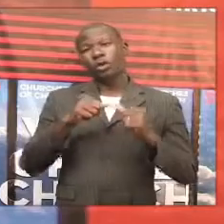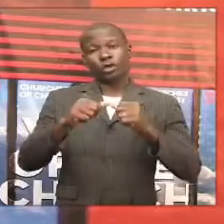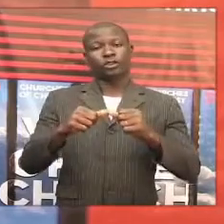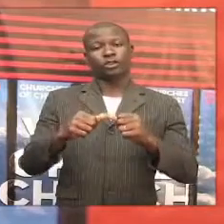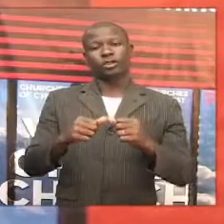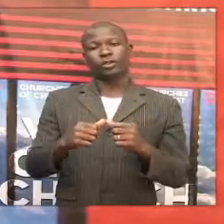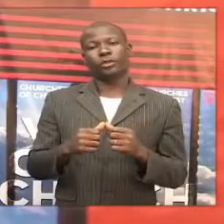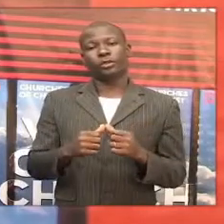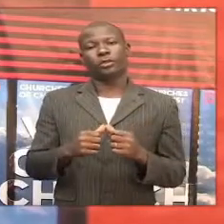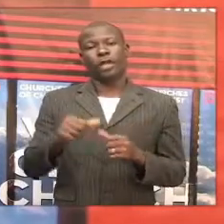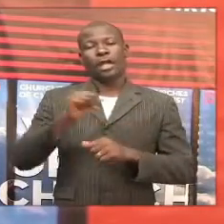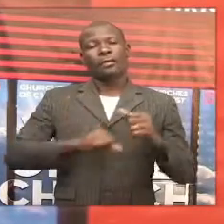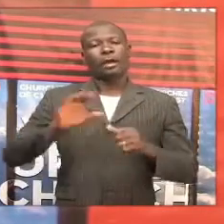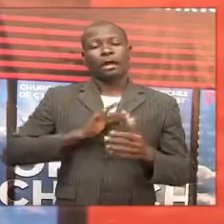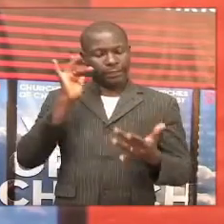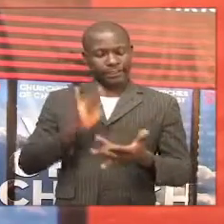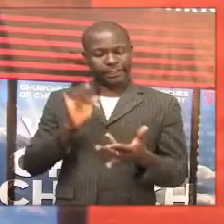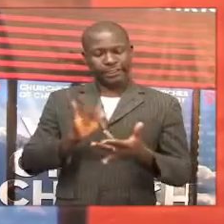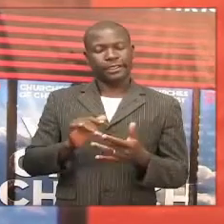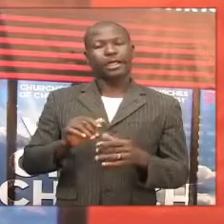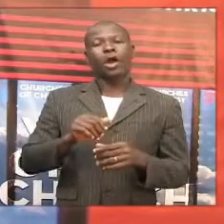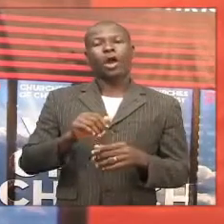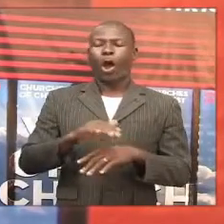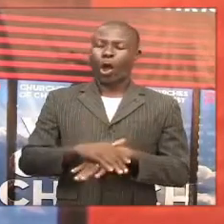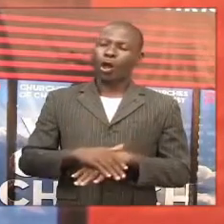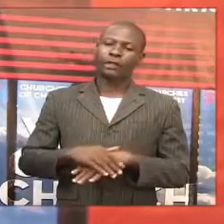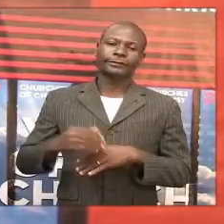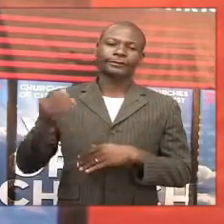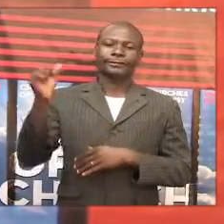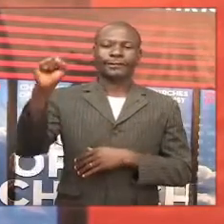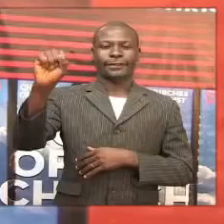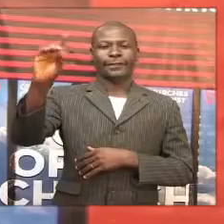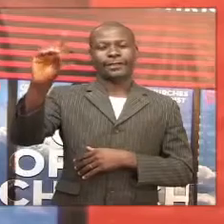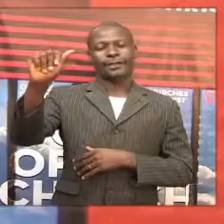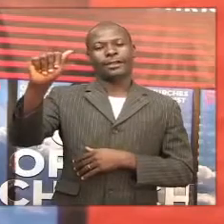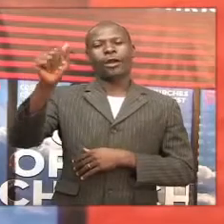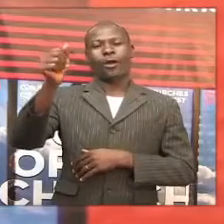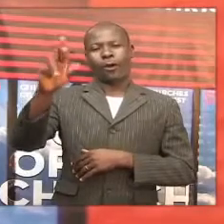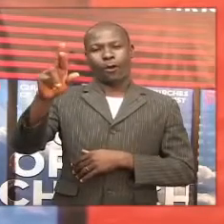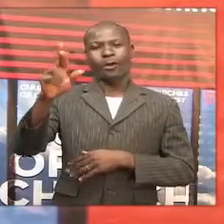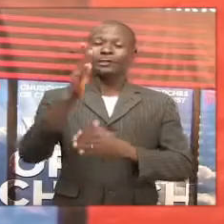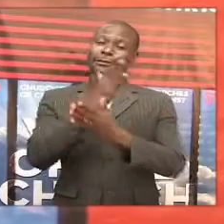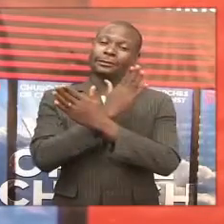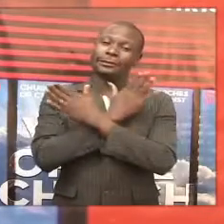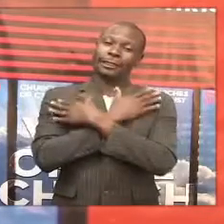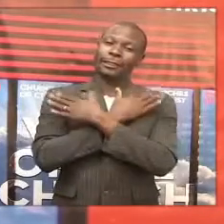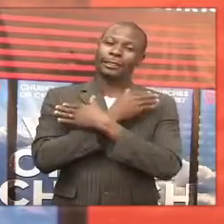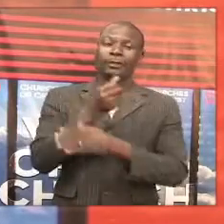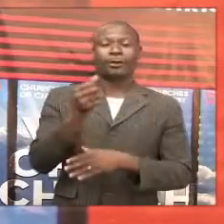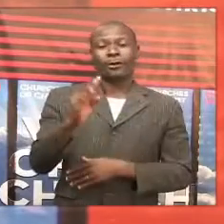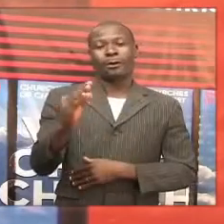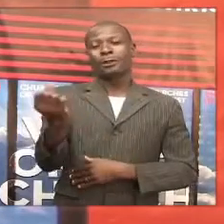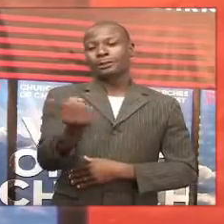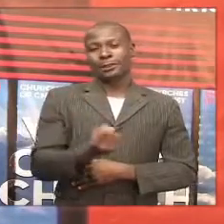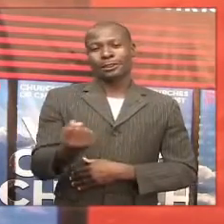war, ye near this year. A fa homeda ana se kwesiada eho se ne ene da